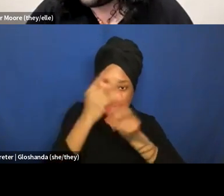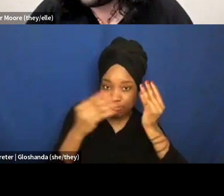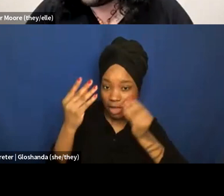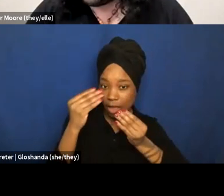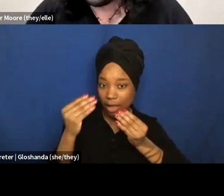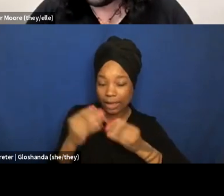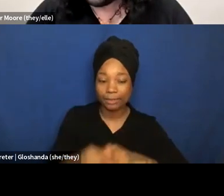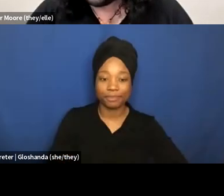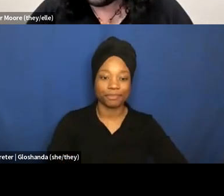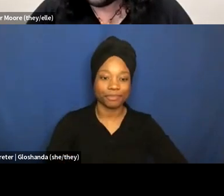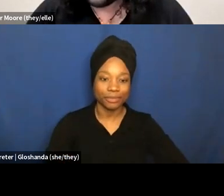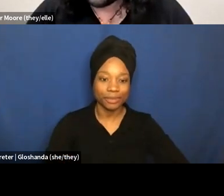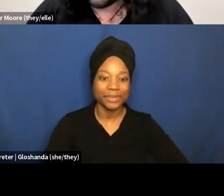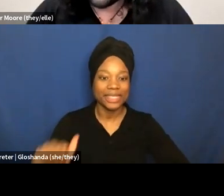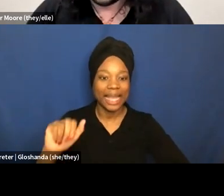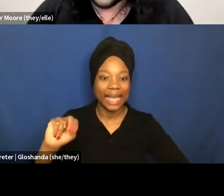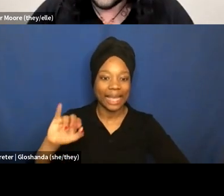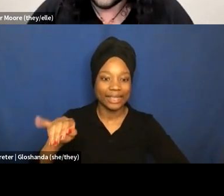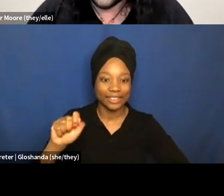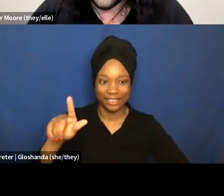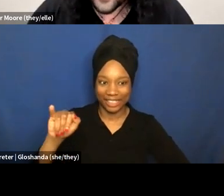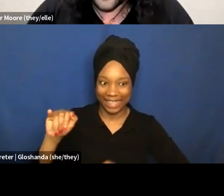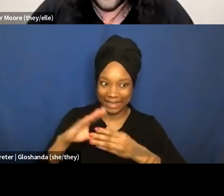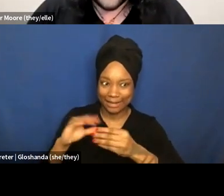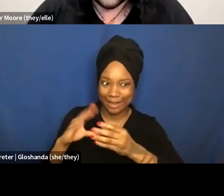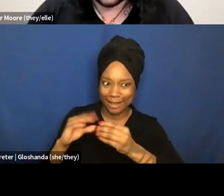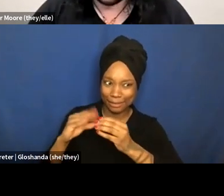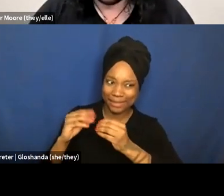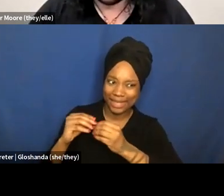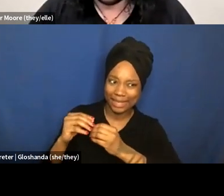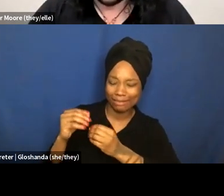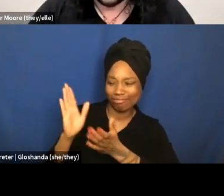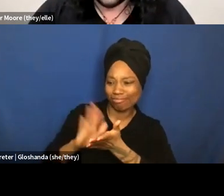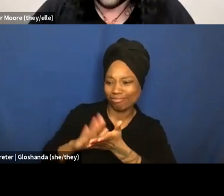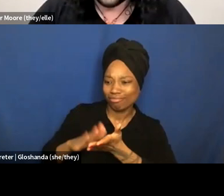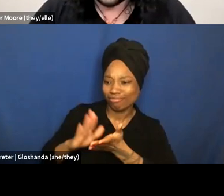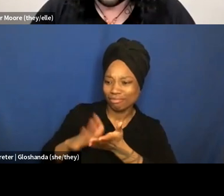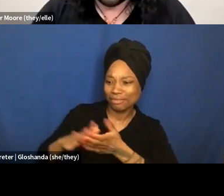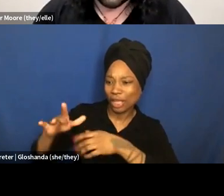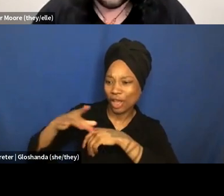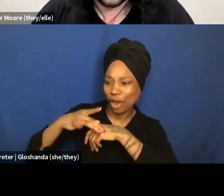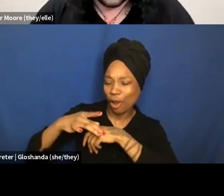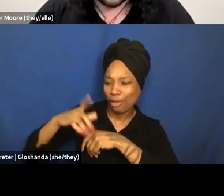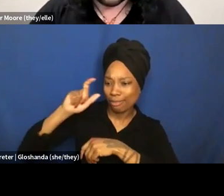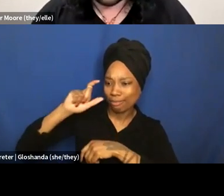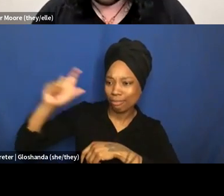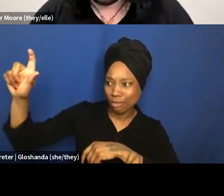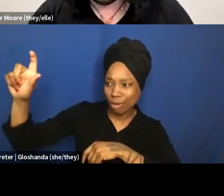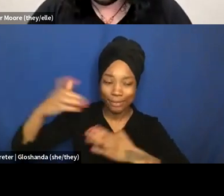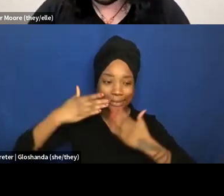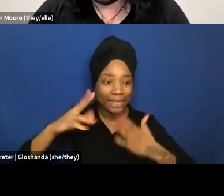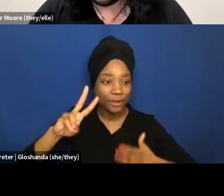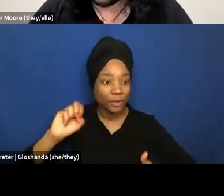Shout out to the Earth's moon. So thank you, Vesper, for bringing in lunacy, which of course we know, right, is such